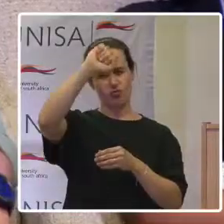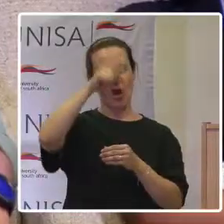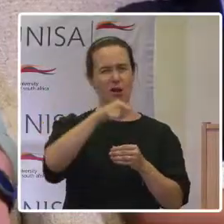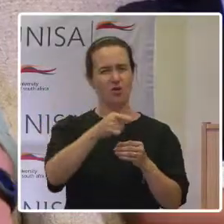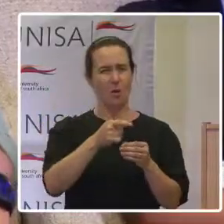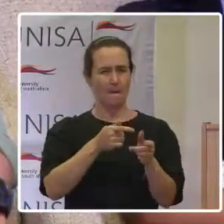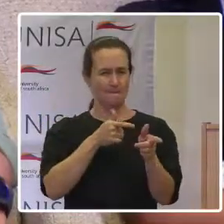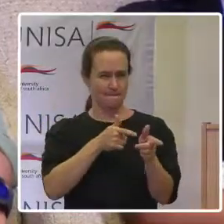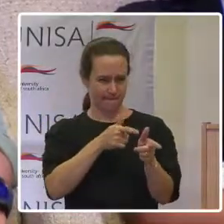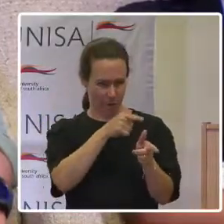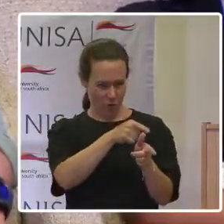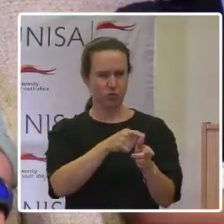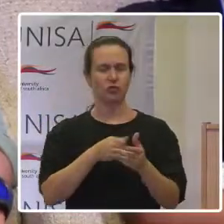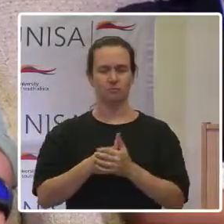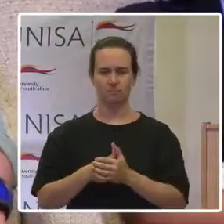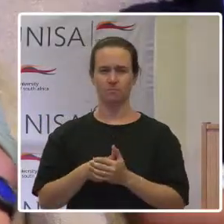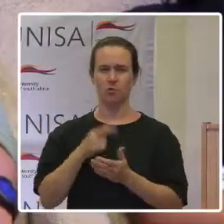KZN.